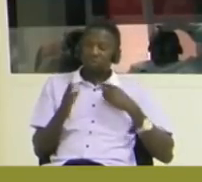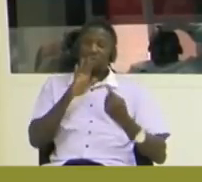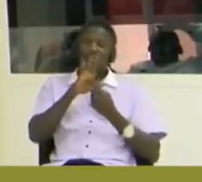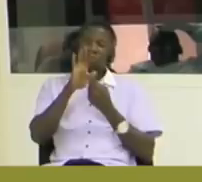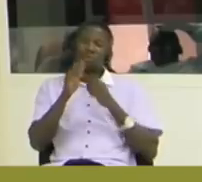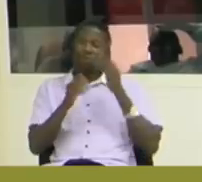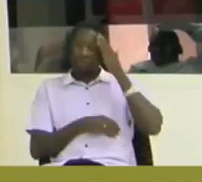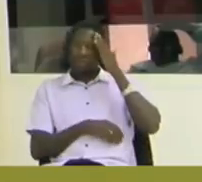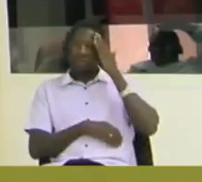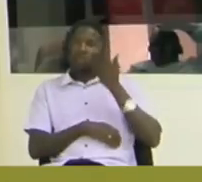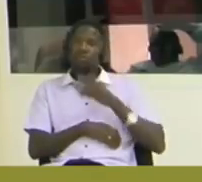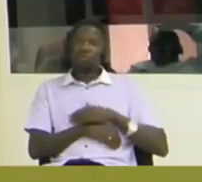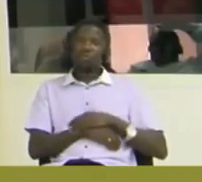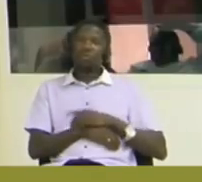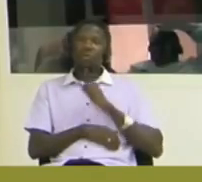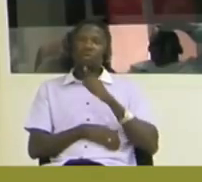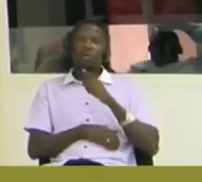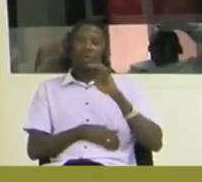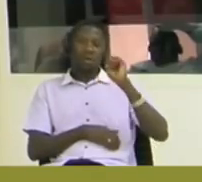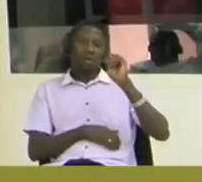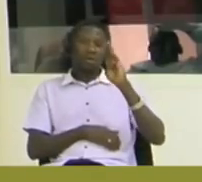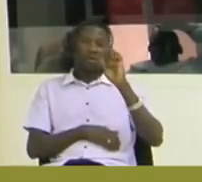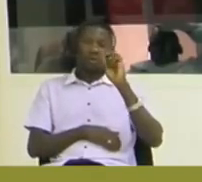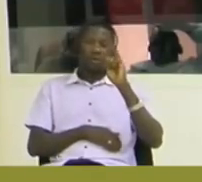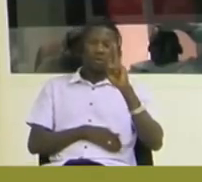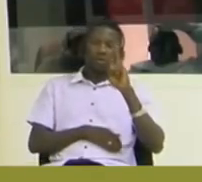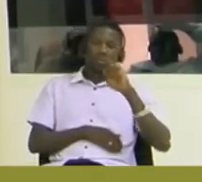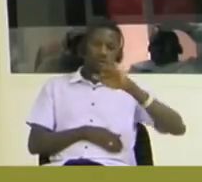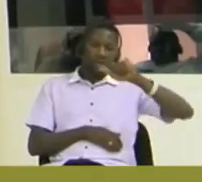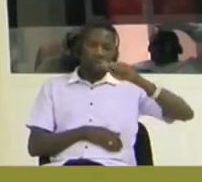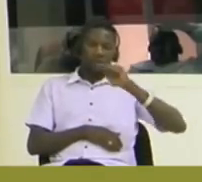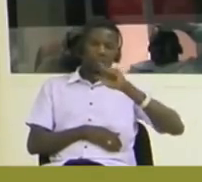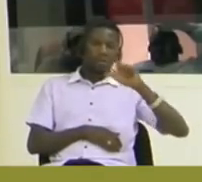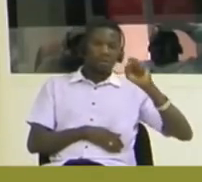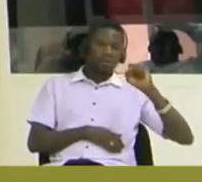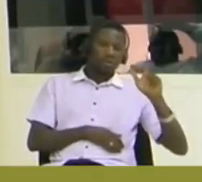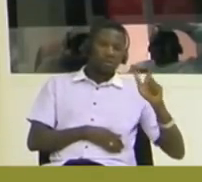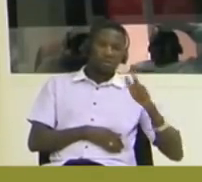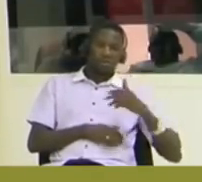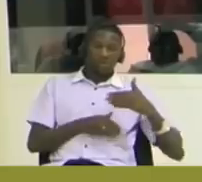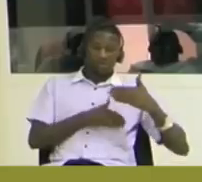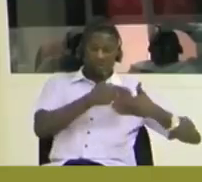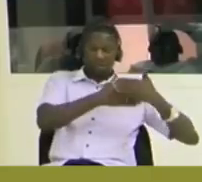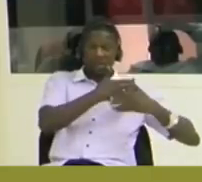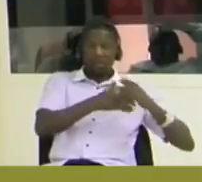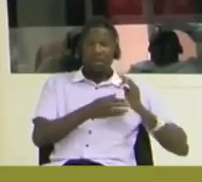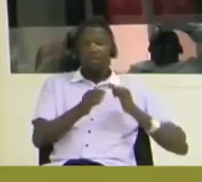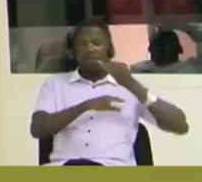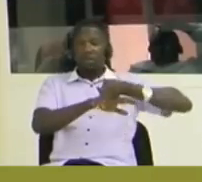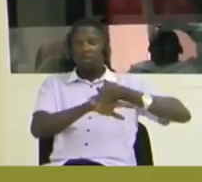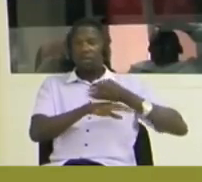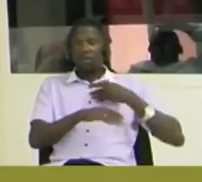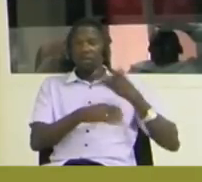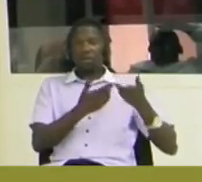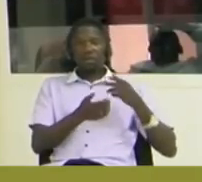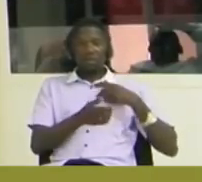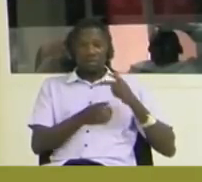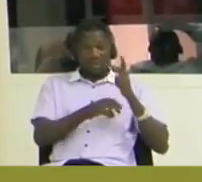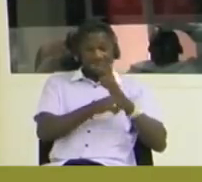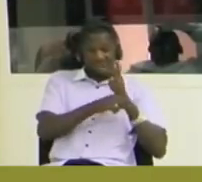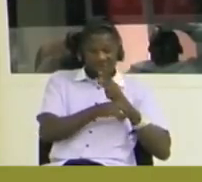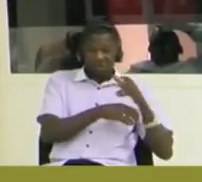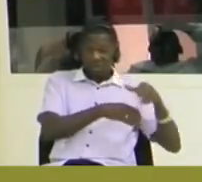us to know. But Ibu Jalo lived at Fajara. He would have definitely been much closer to the beach, but his guards were not